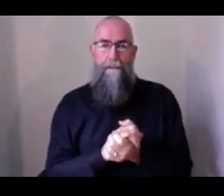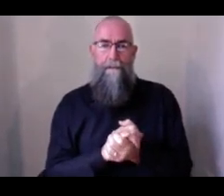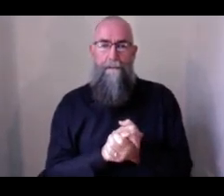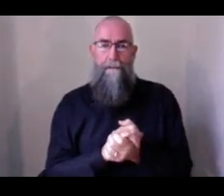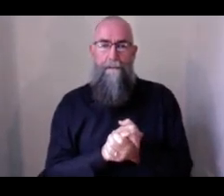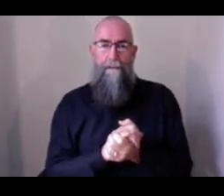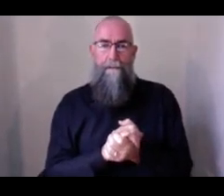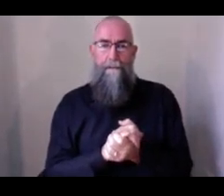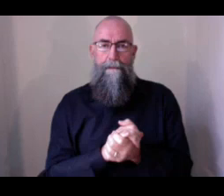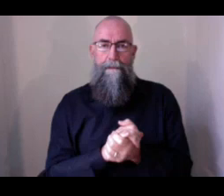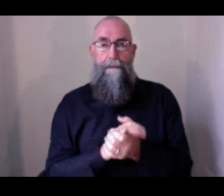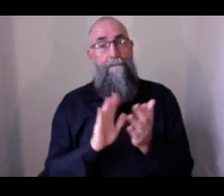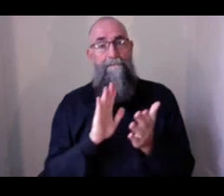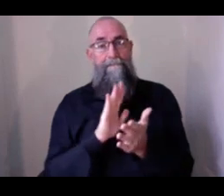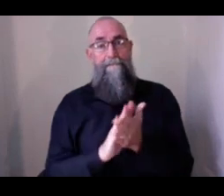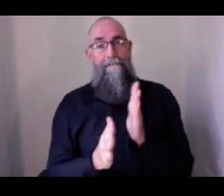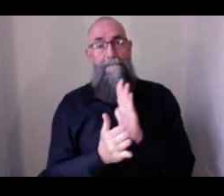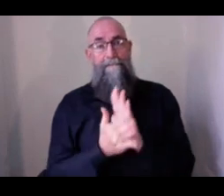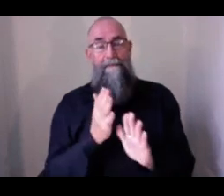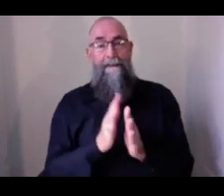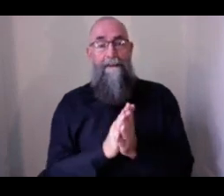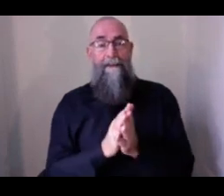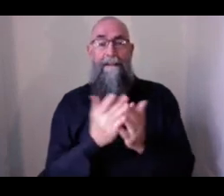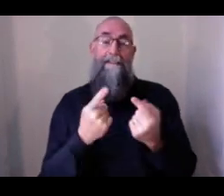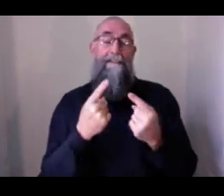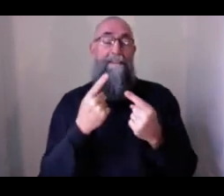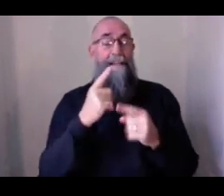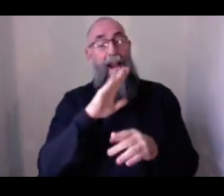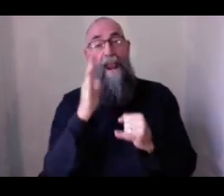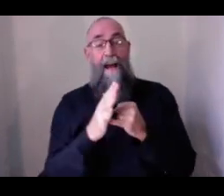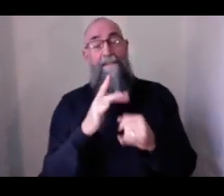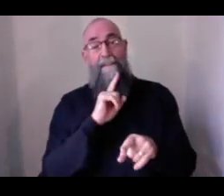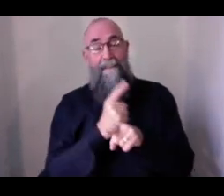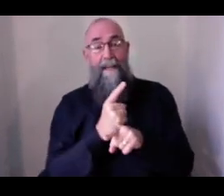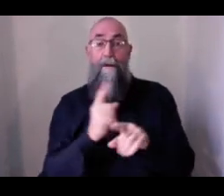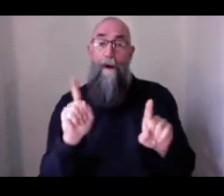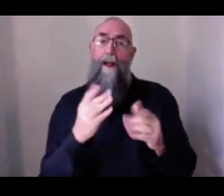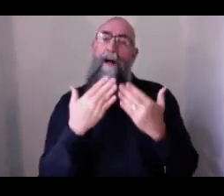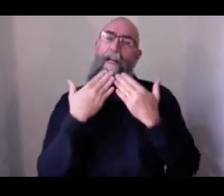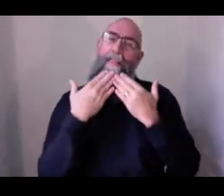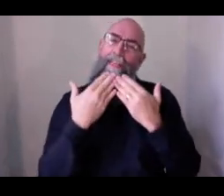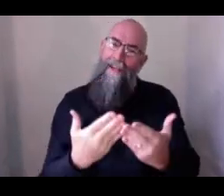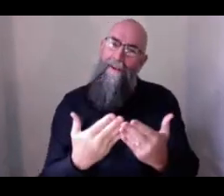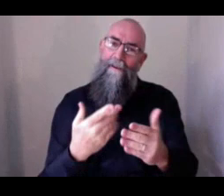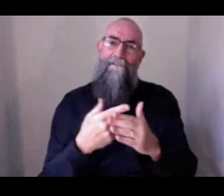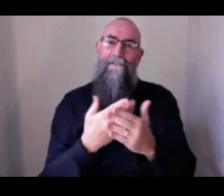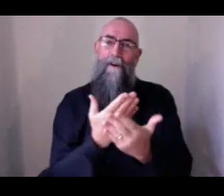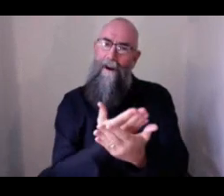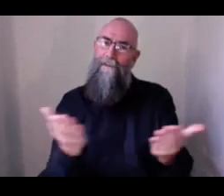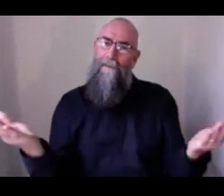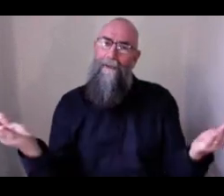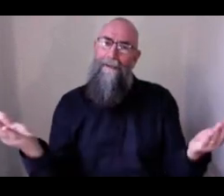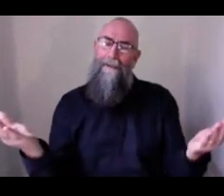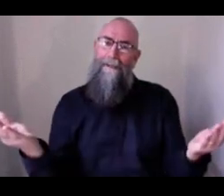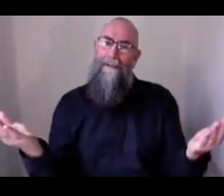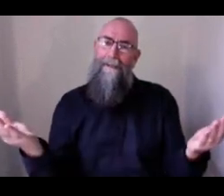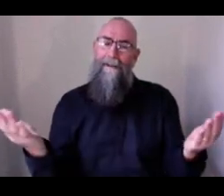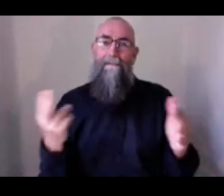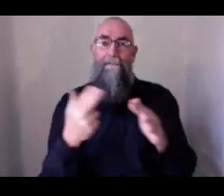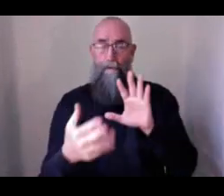Oh, and I don't know. And finally, just to say thank you, everyone, for joining us